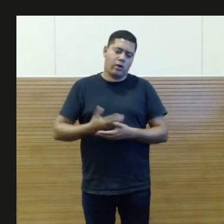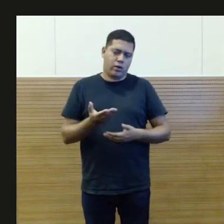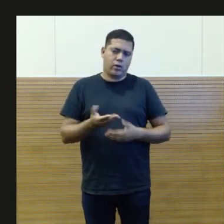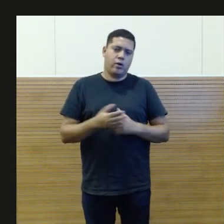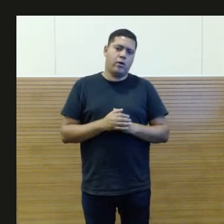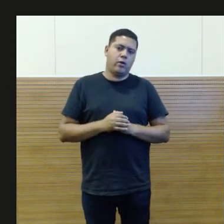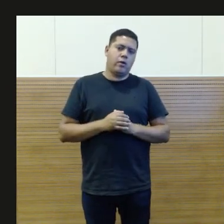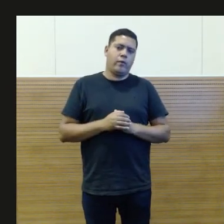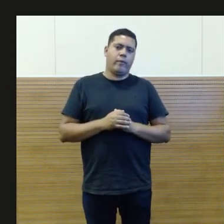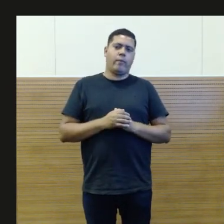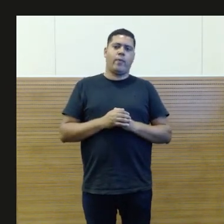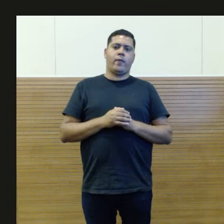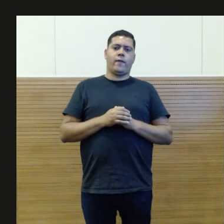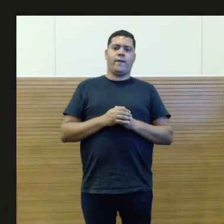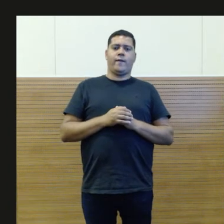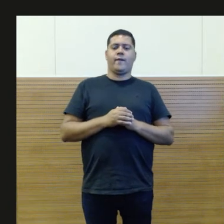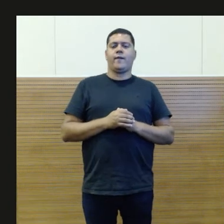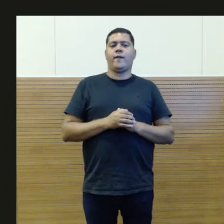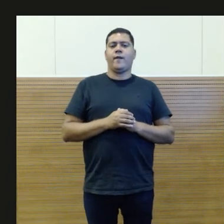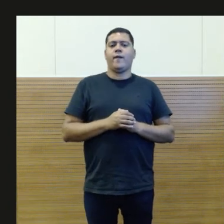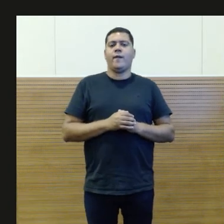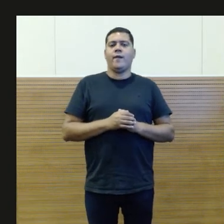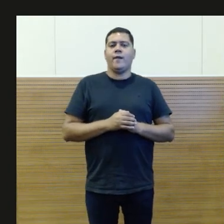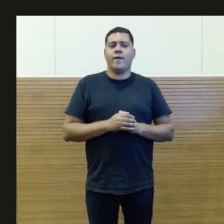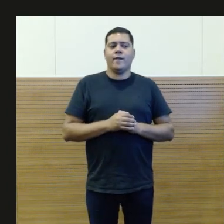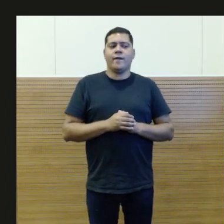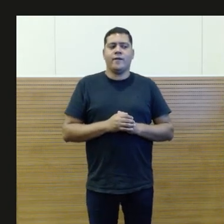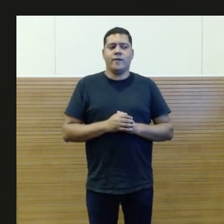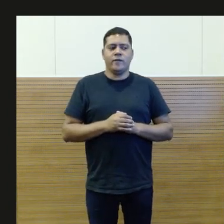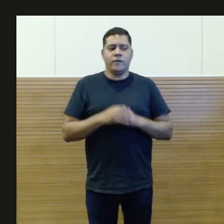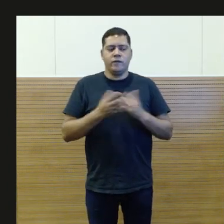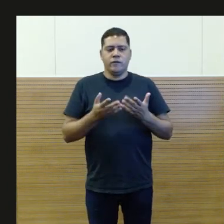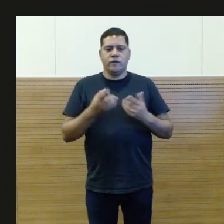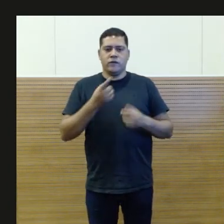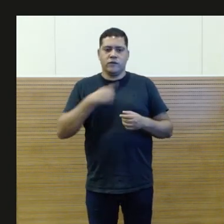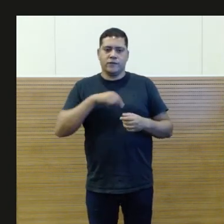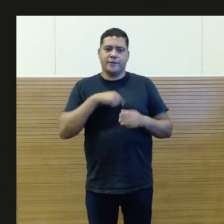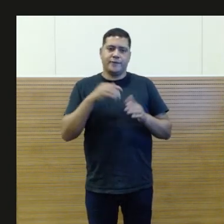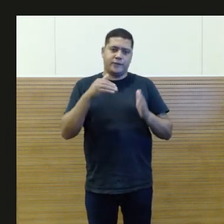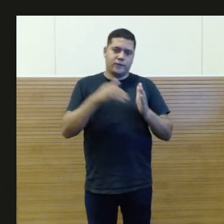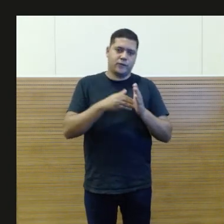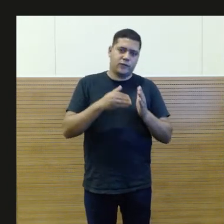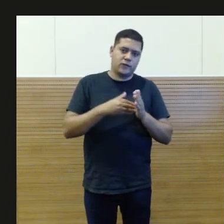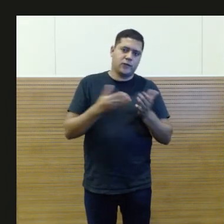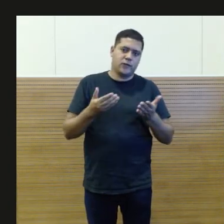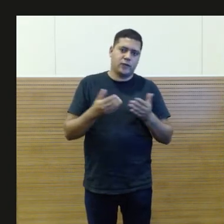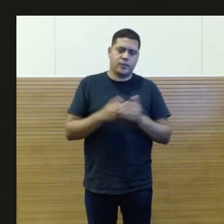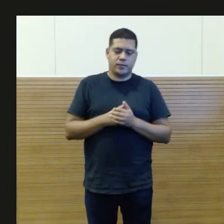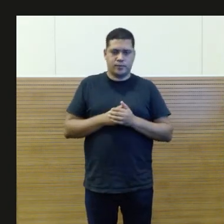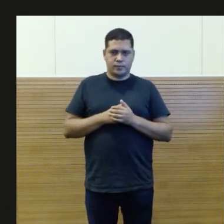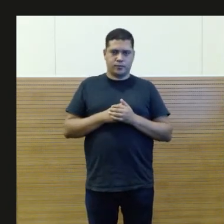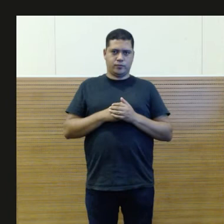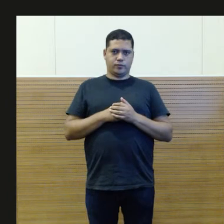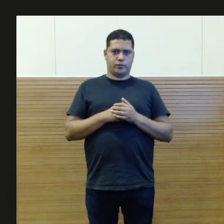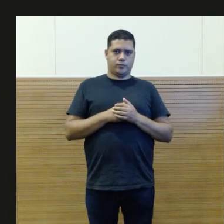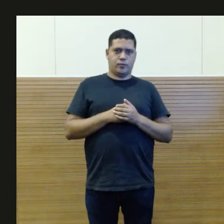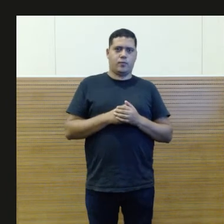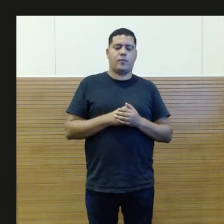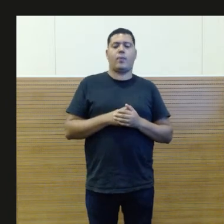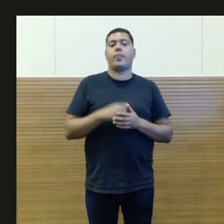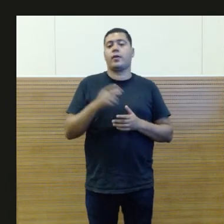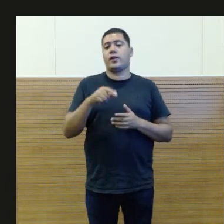cardioprotective food habits. Was a way to translate the Mediterranean diet to the